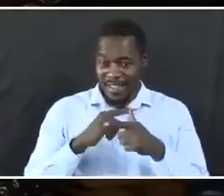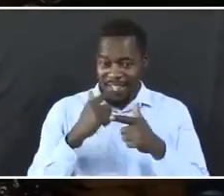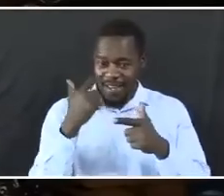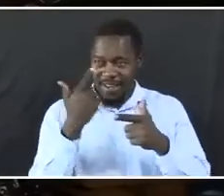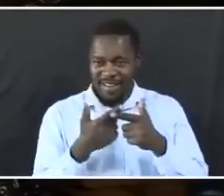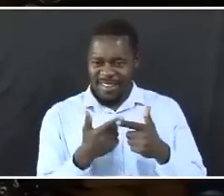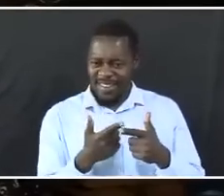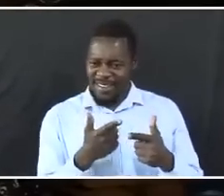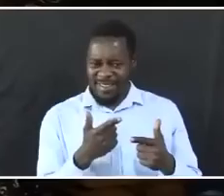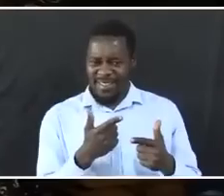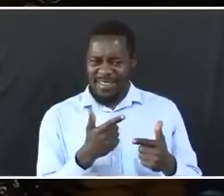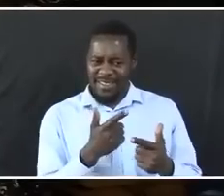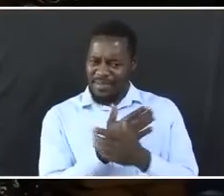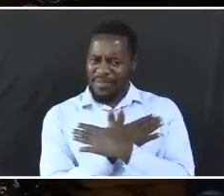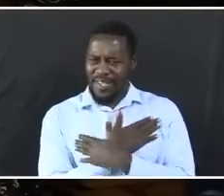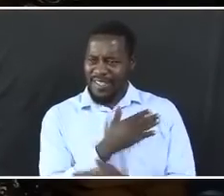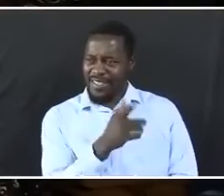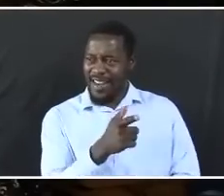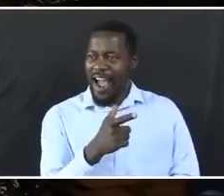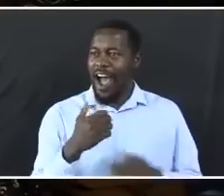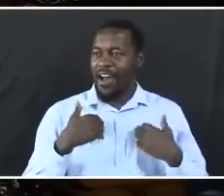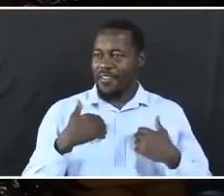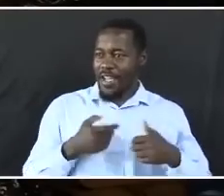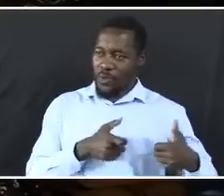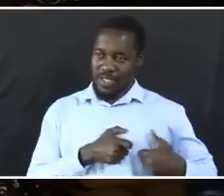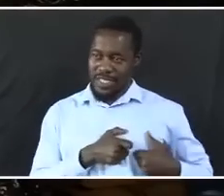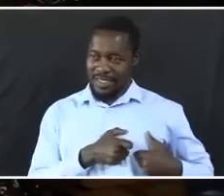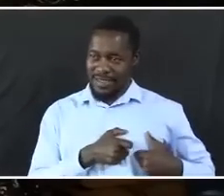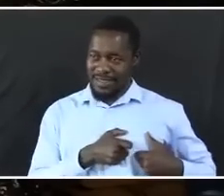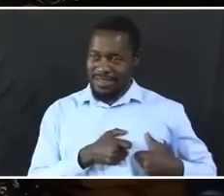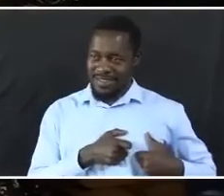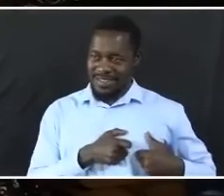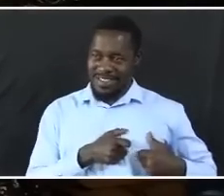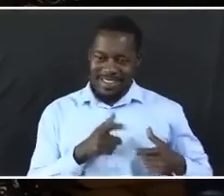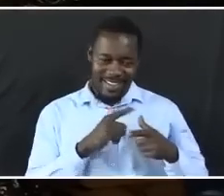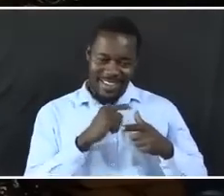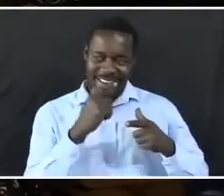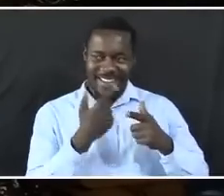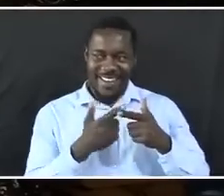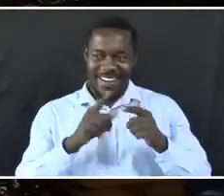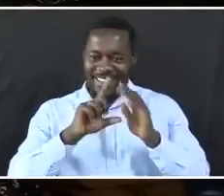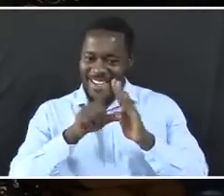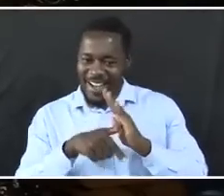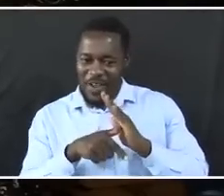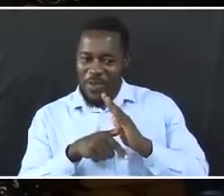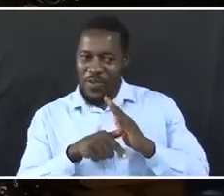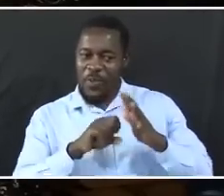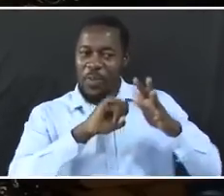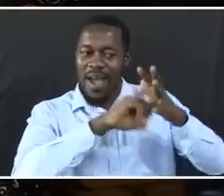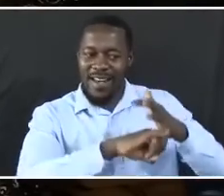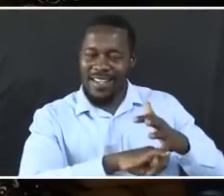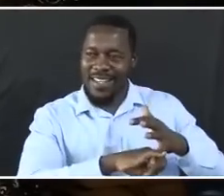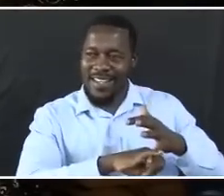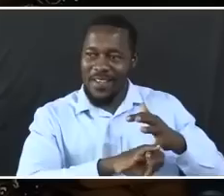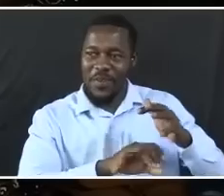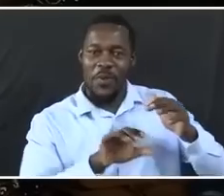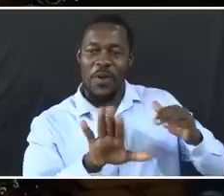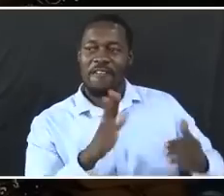It's true. Okay. If marriage was initiated by God himself, pardon? If marriage was